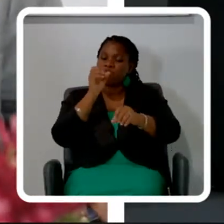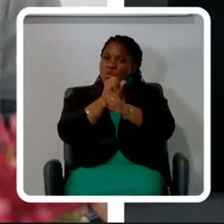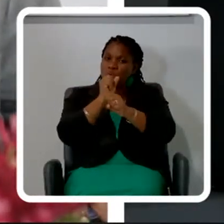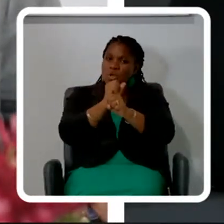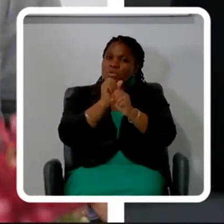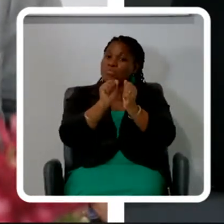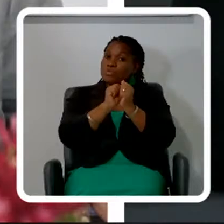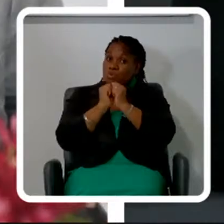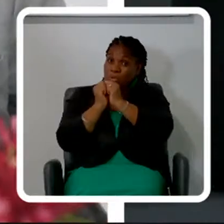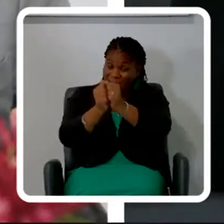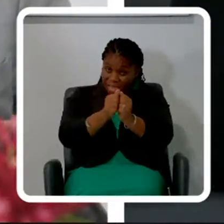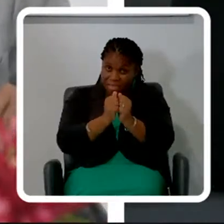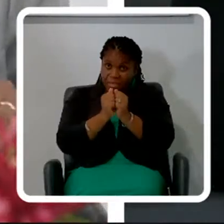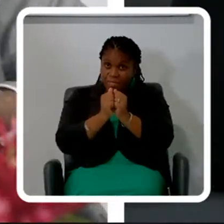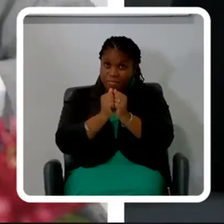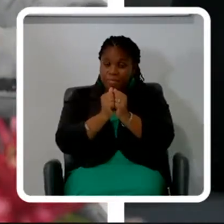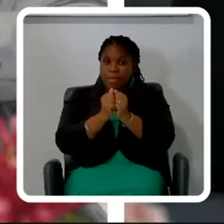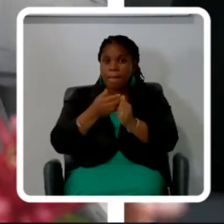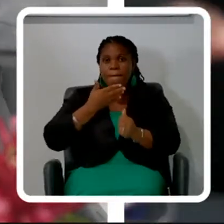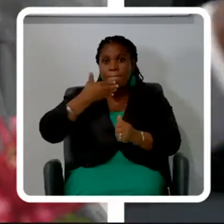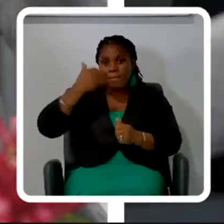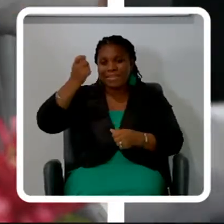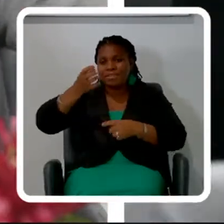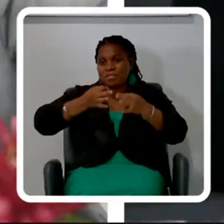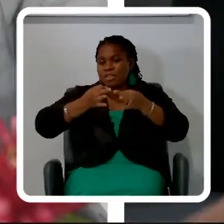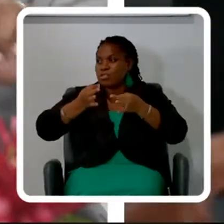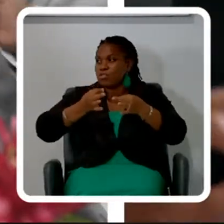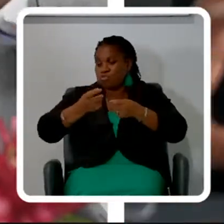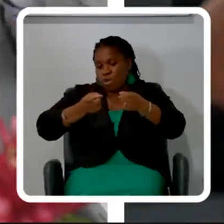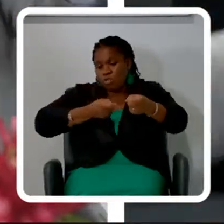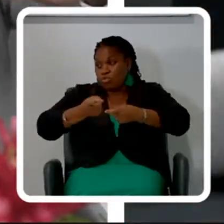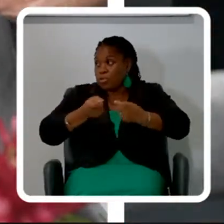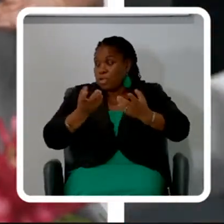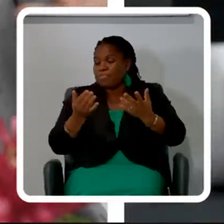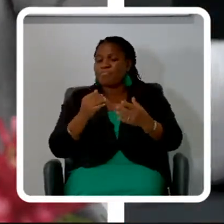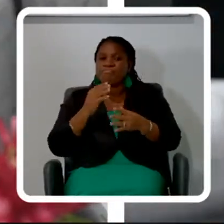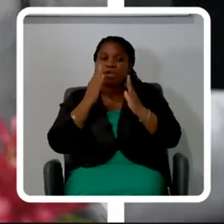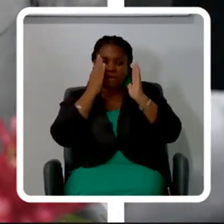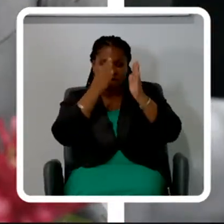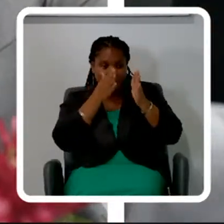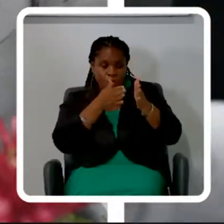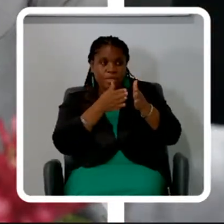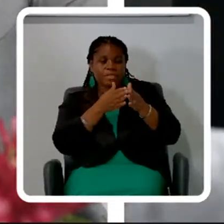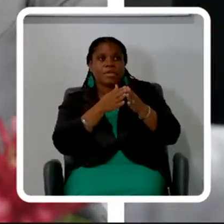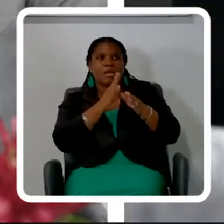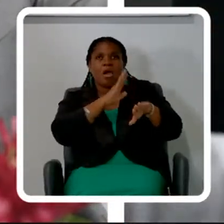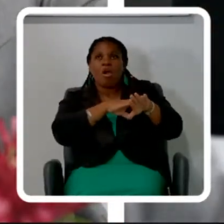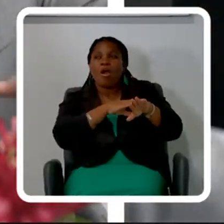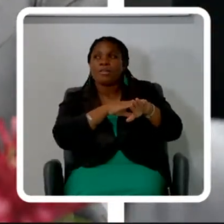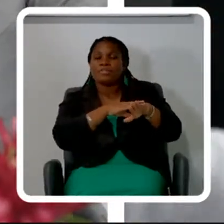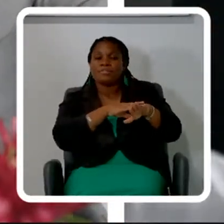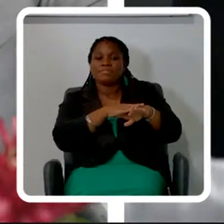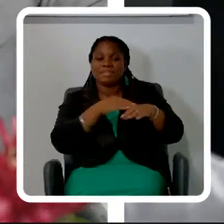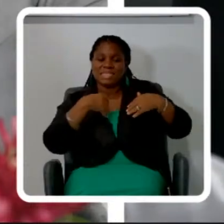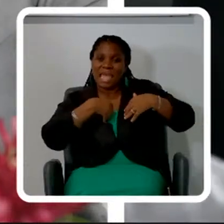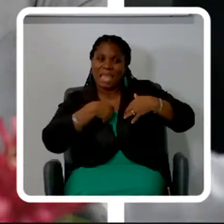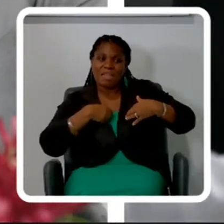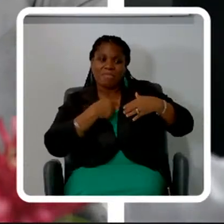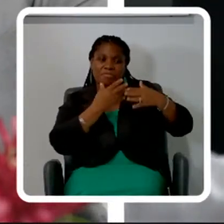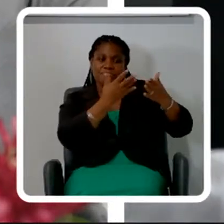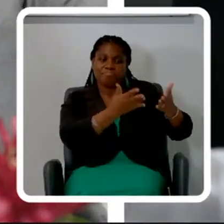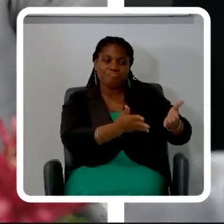in animals, because you have animal livestock rearing and all over here, those are vets, and they deal with